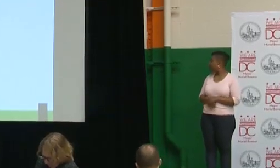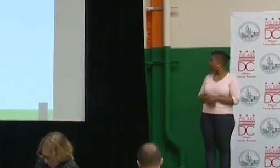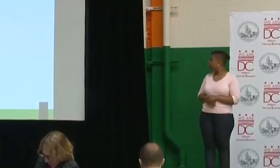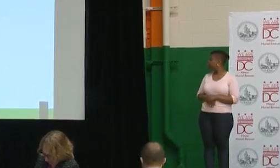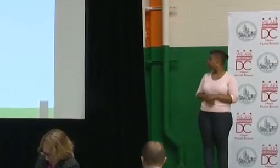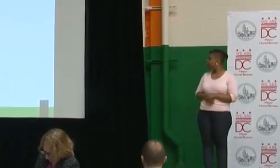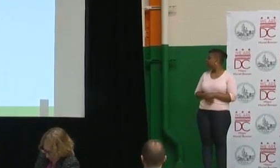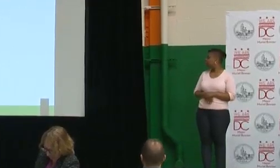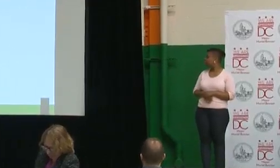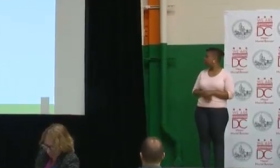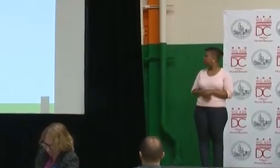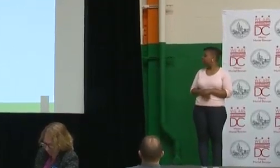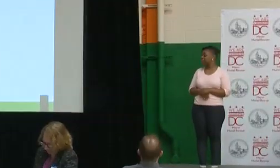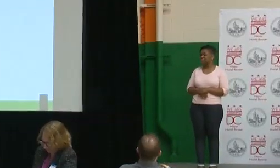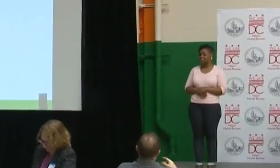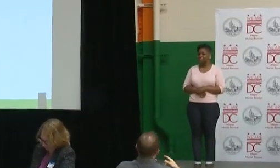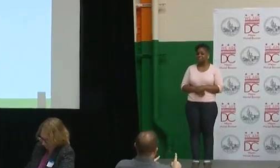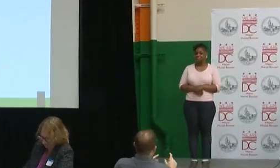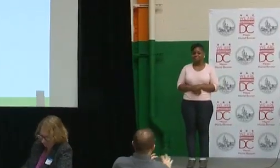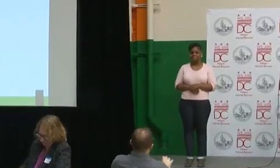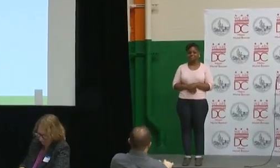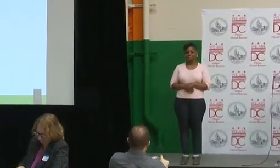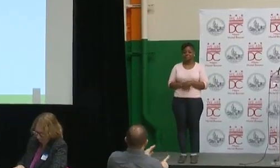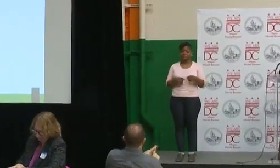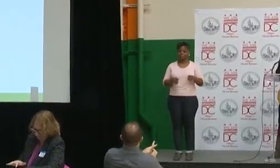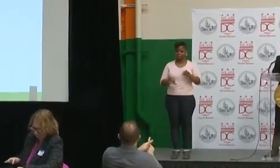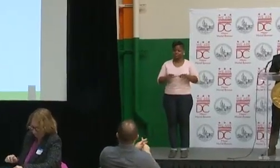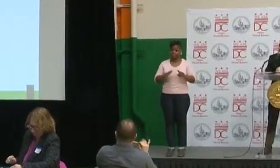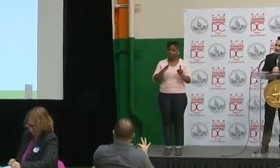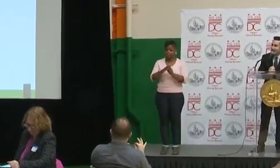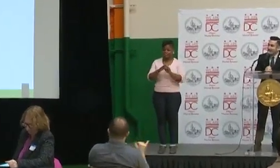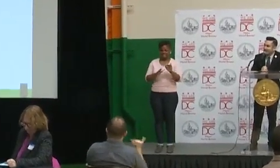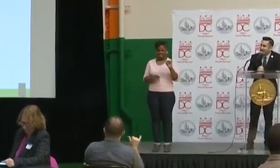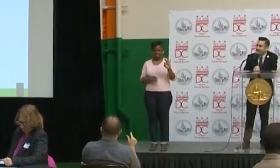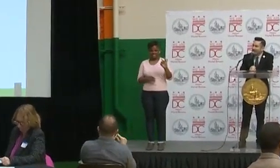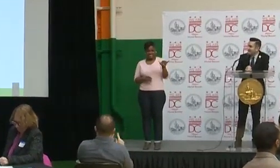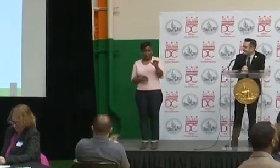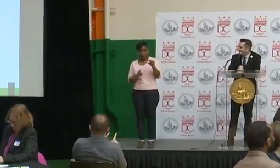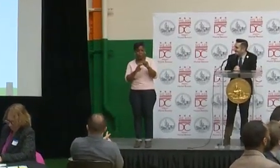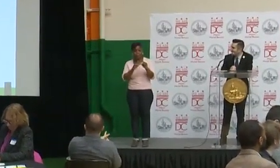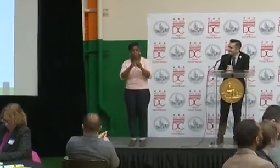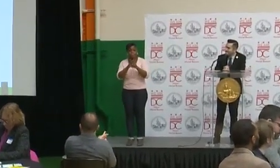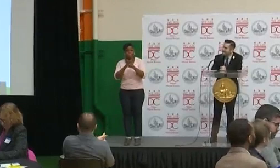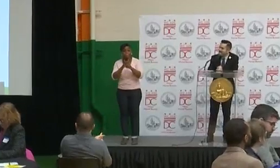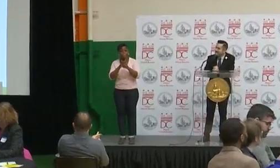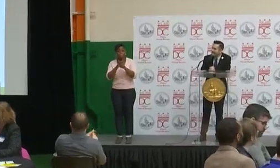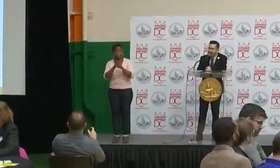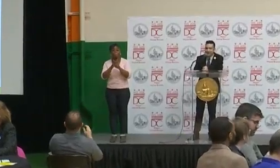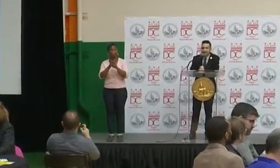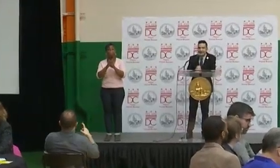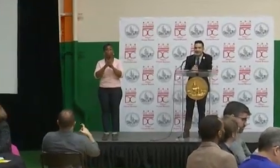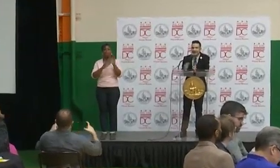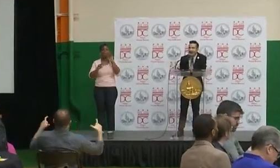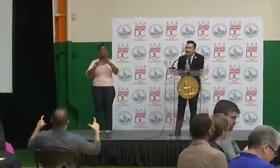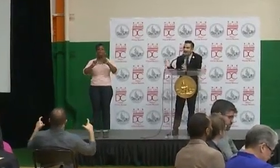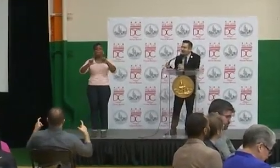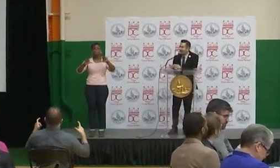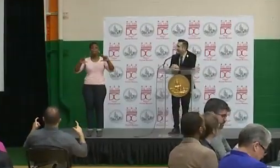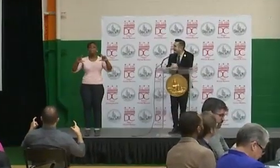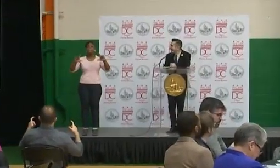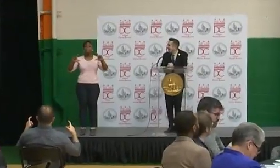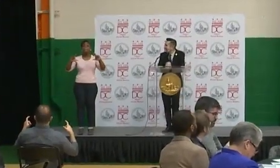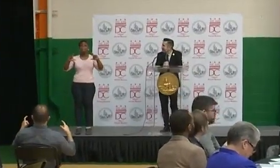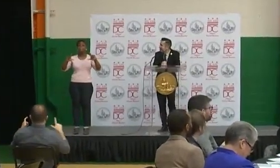And as you put in words, the more those words pop up from people entering them, the larger they'll become. So it's a live